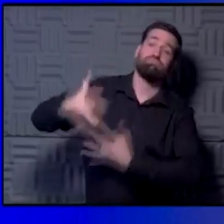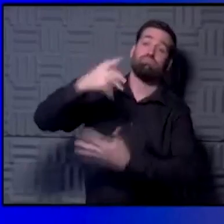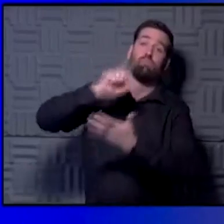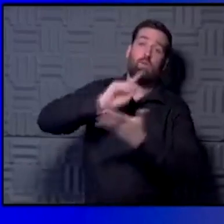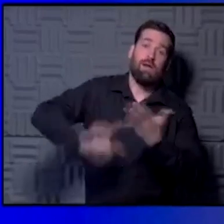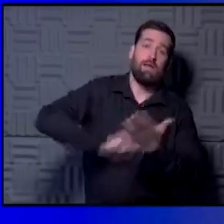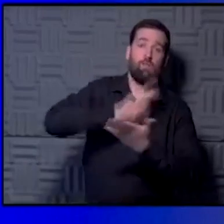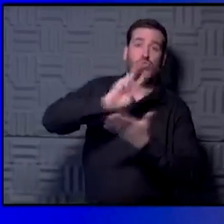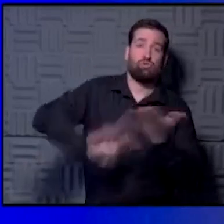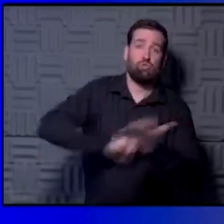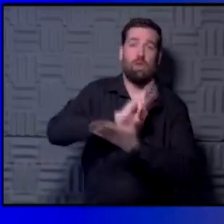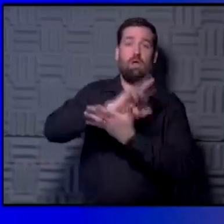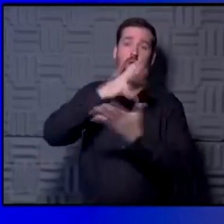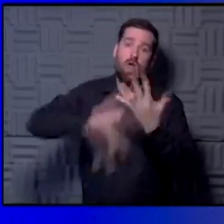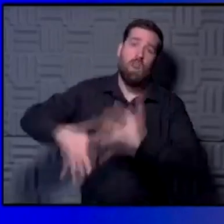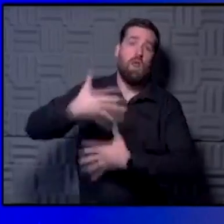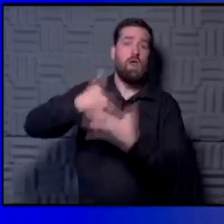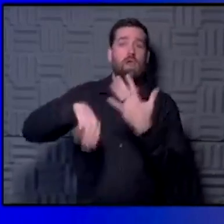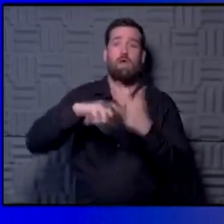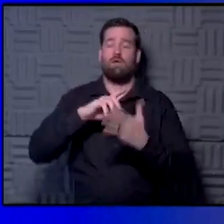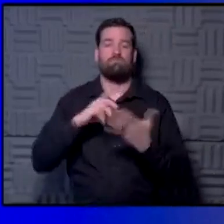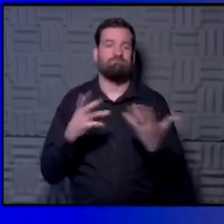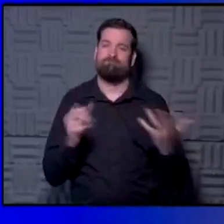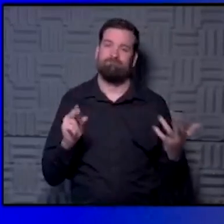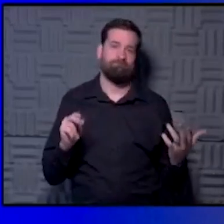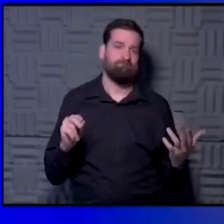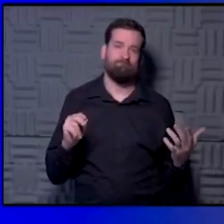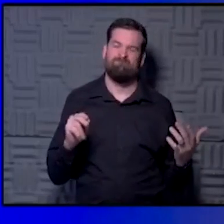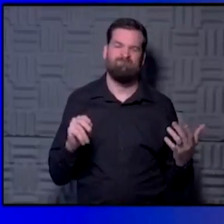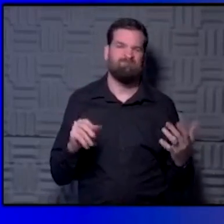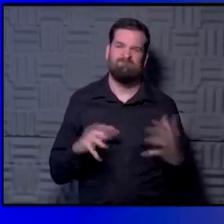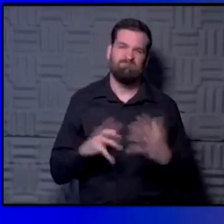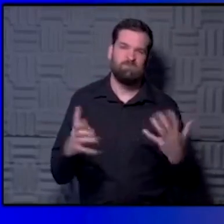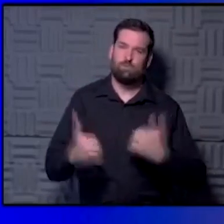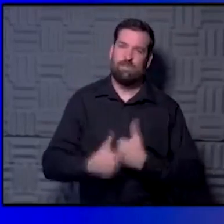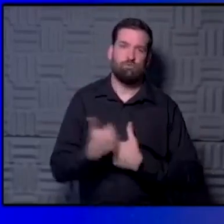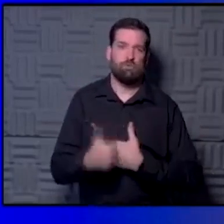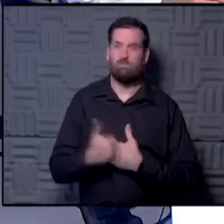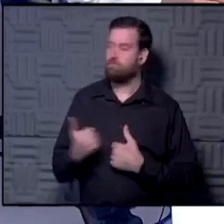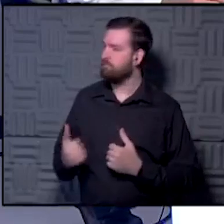be indoors in that large group setting. I think that's a little bit too dangerous.